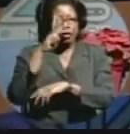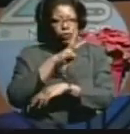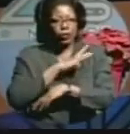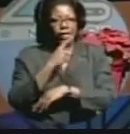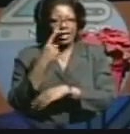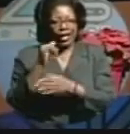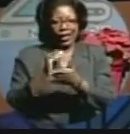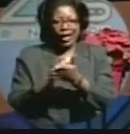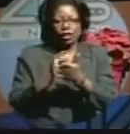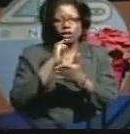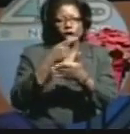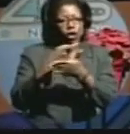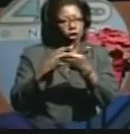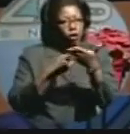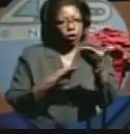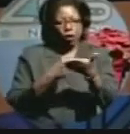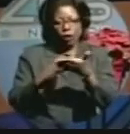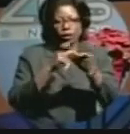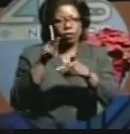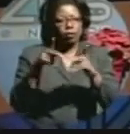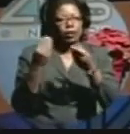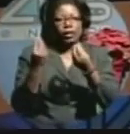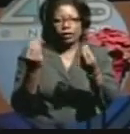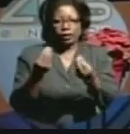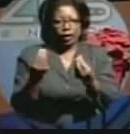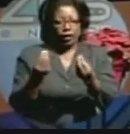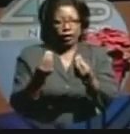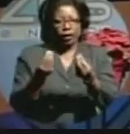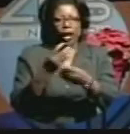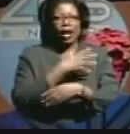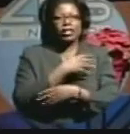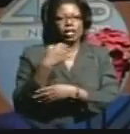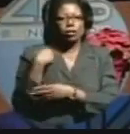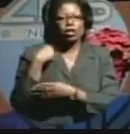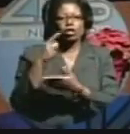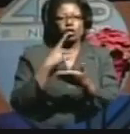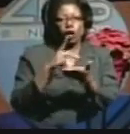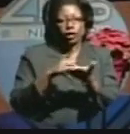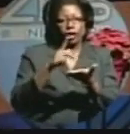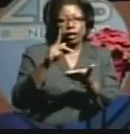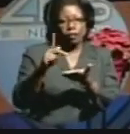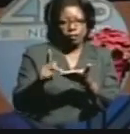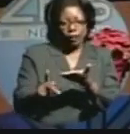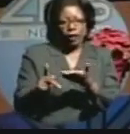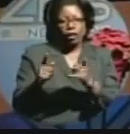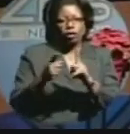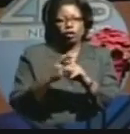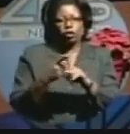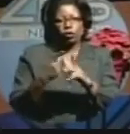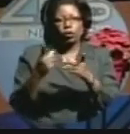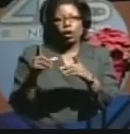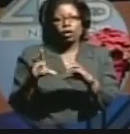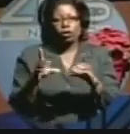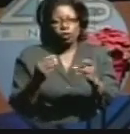us it won't cost taxpayers anything, as the committee isn't being paid to conduct negotiations on behalf of the government.